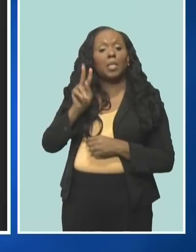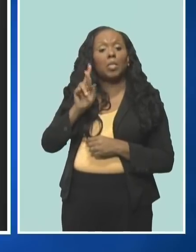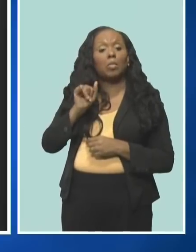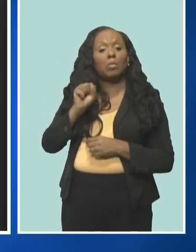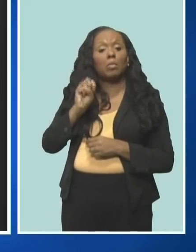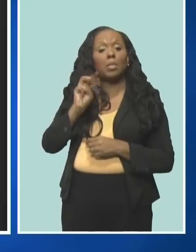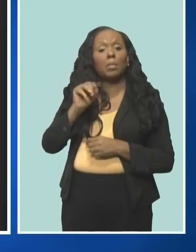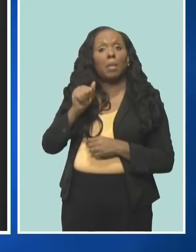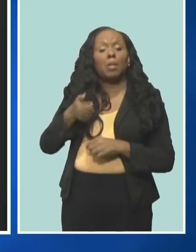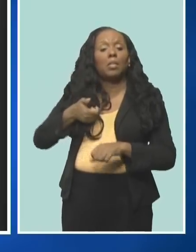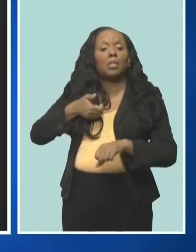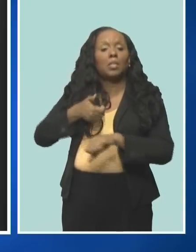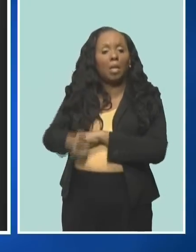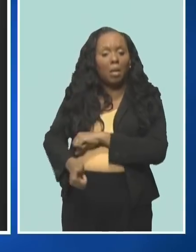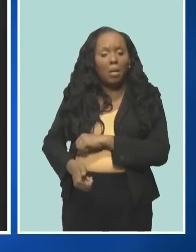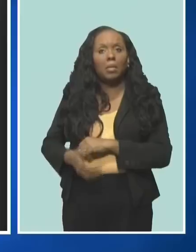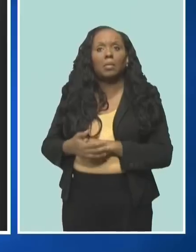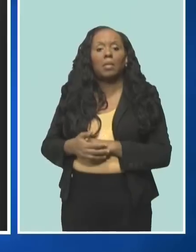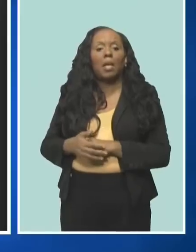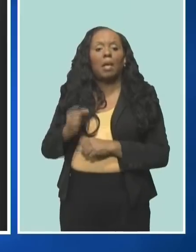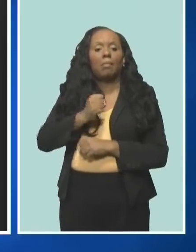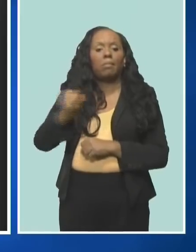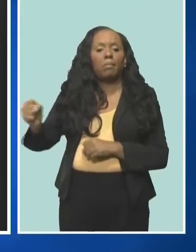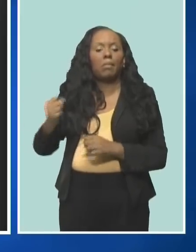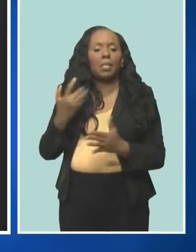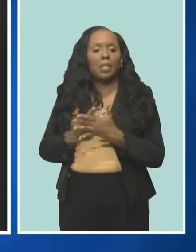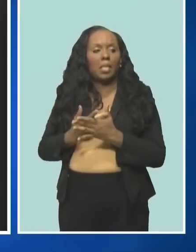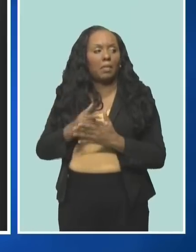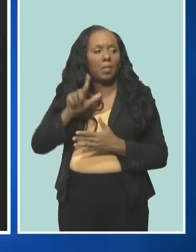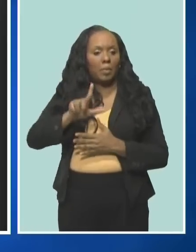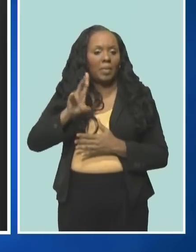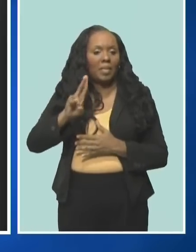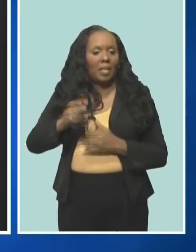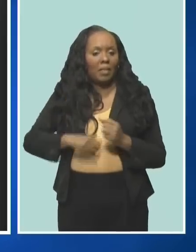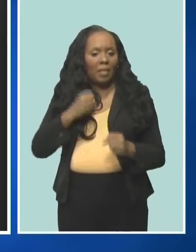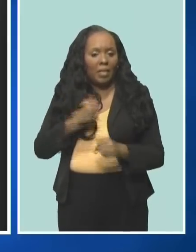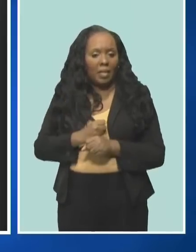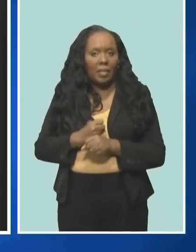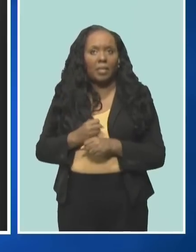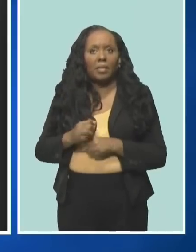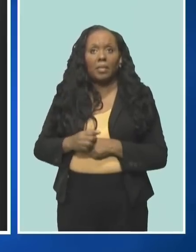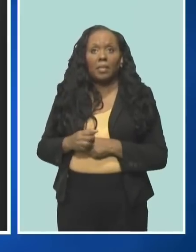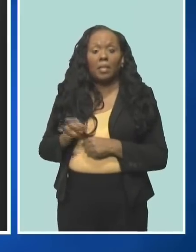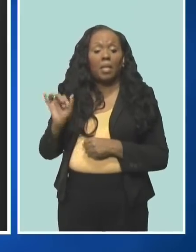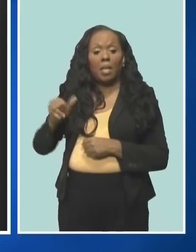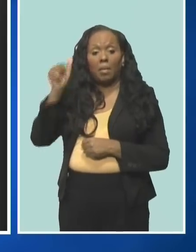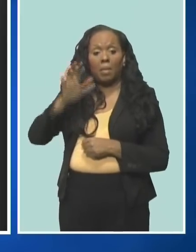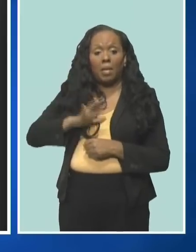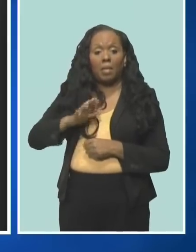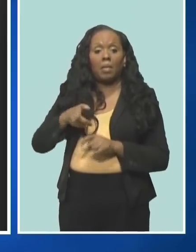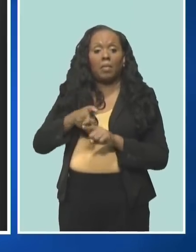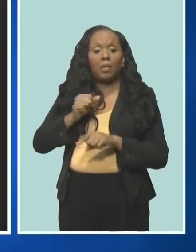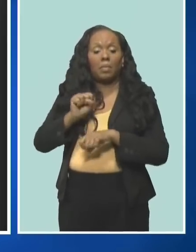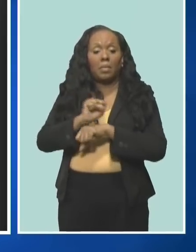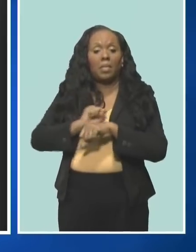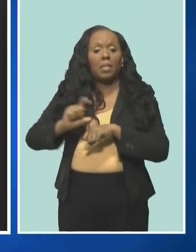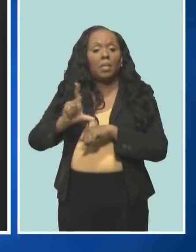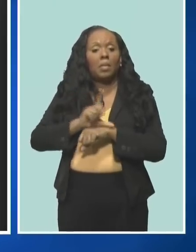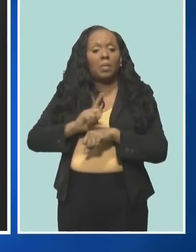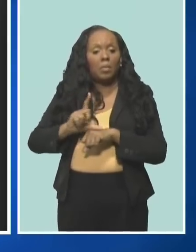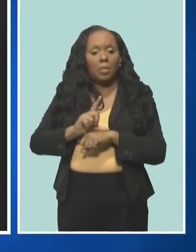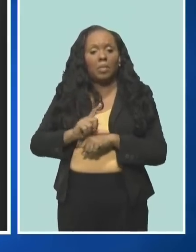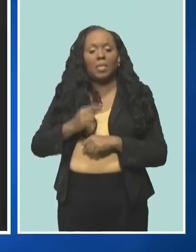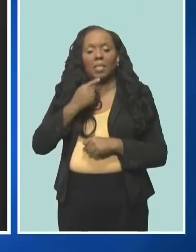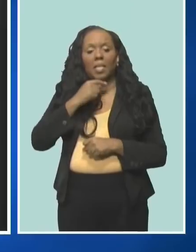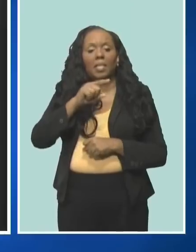murder. Thompson was stabbed in the head and sustained life-changing injuries. Anthony, who is from St. Lucia, had